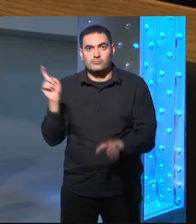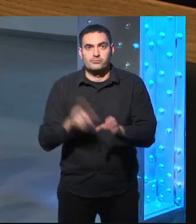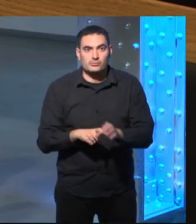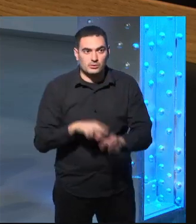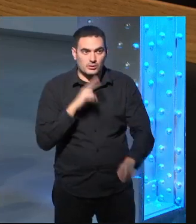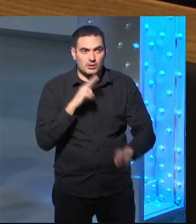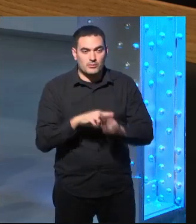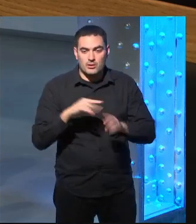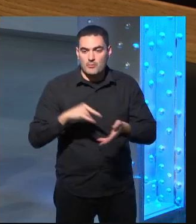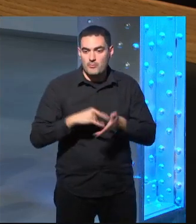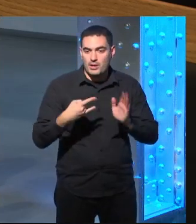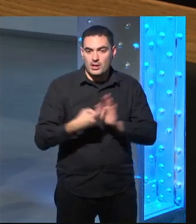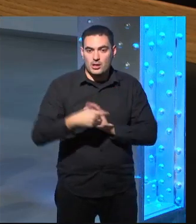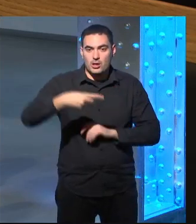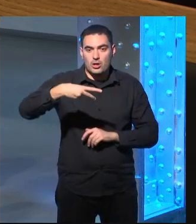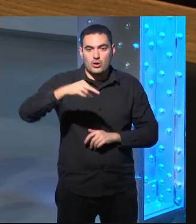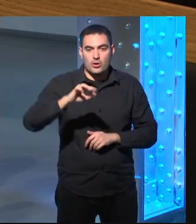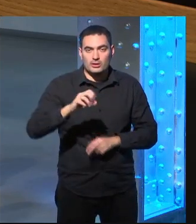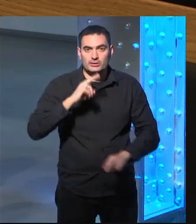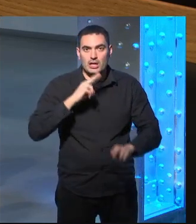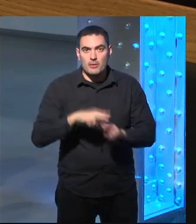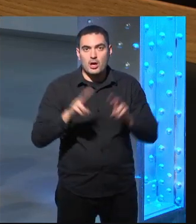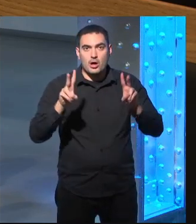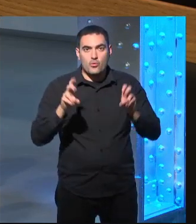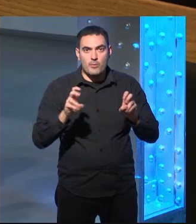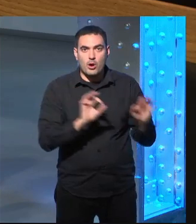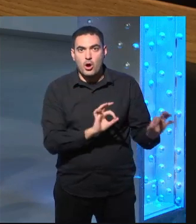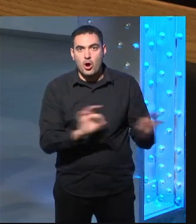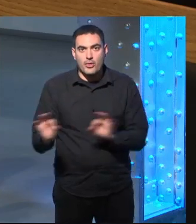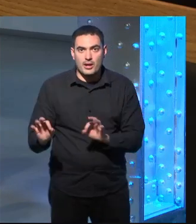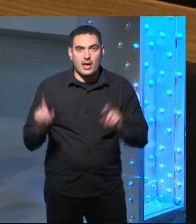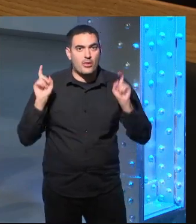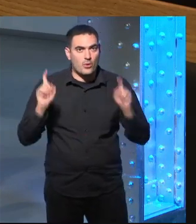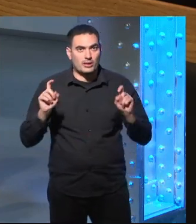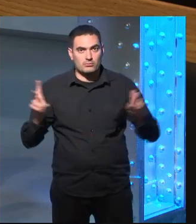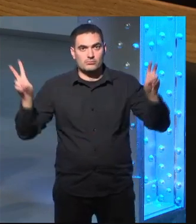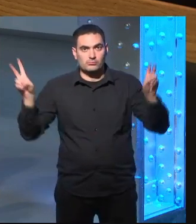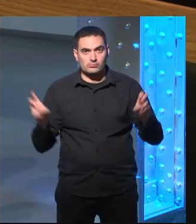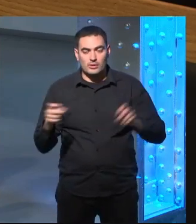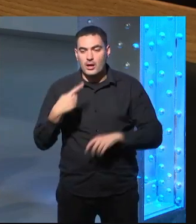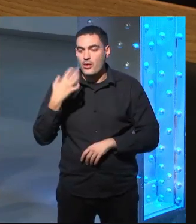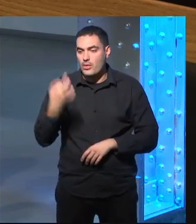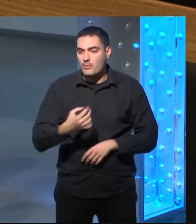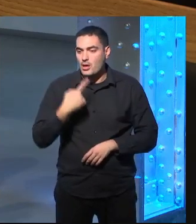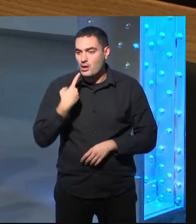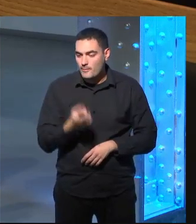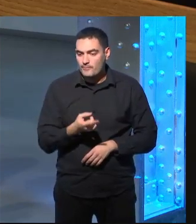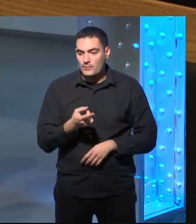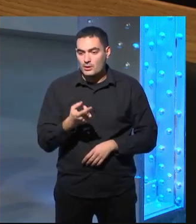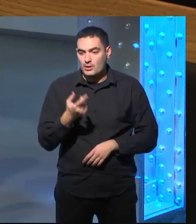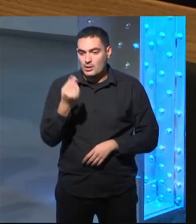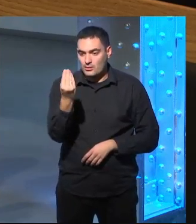educational system? Is the NOE plan, the new educational order. That's to say that teachers need